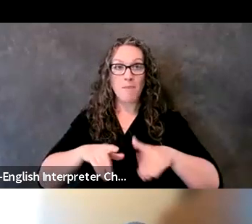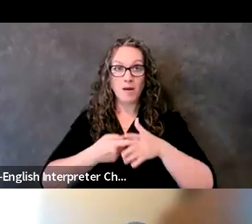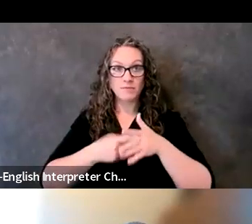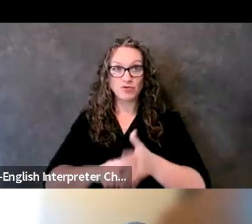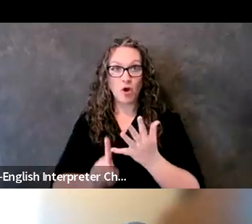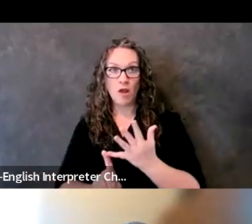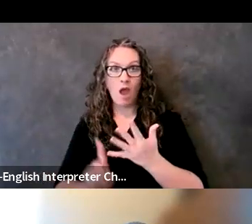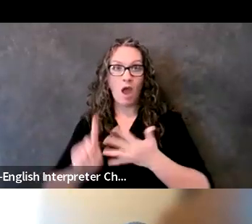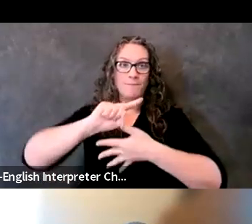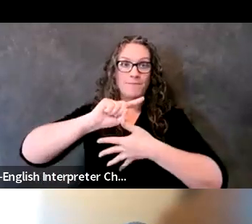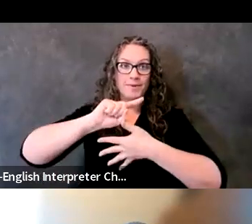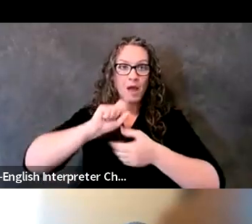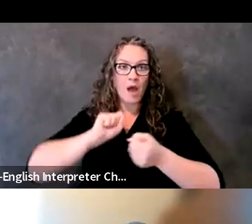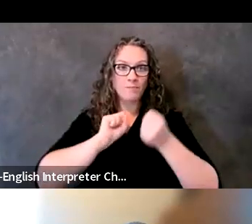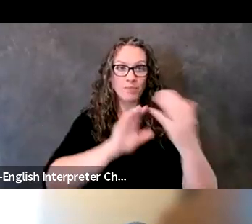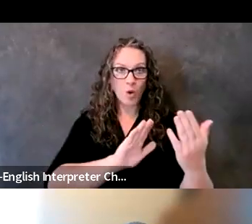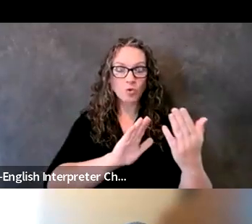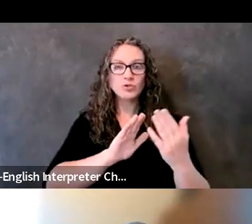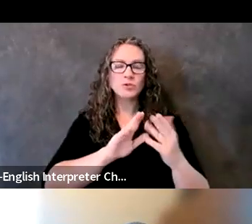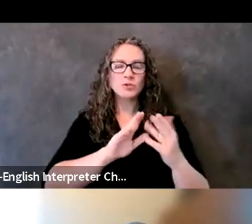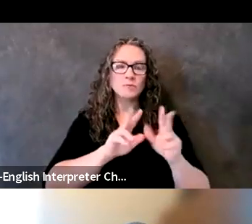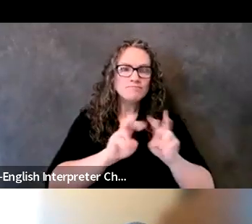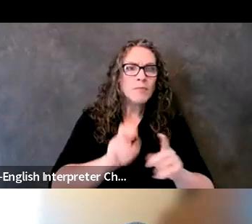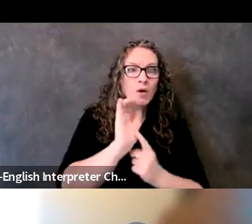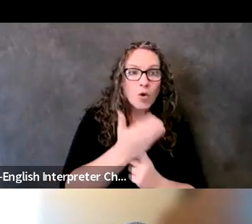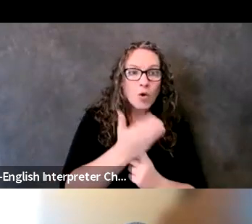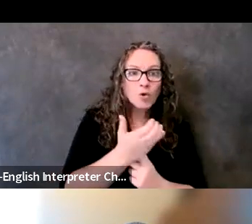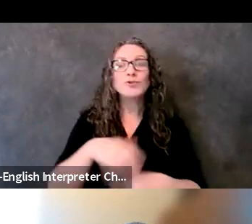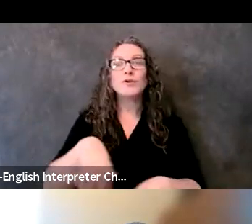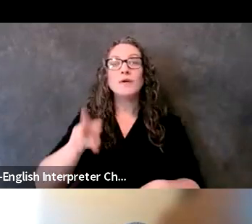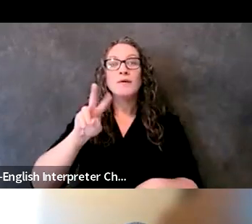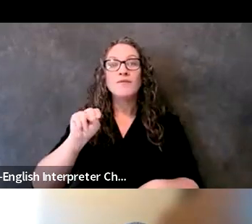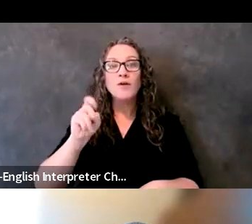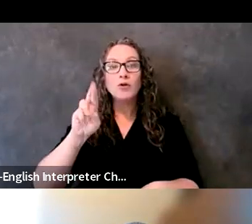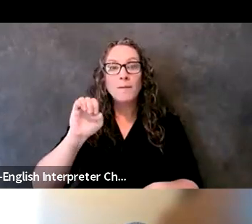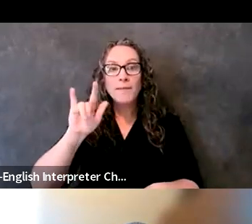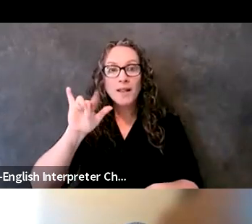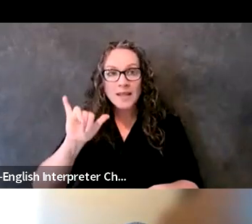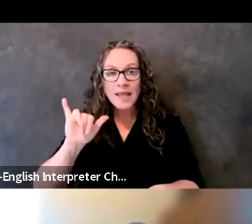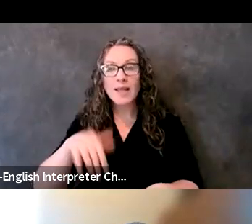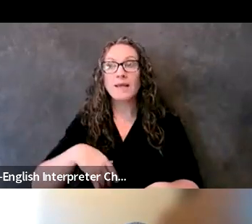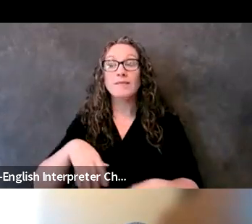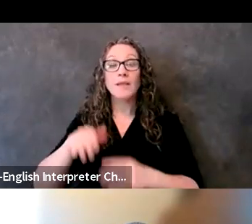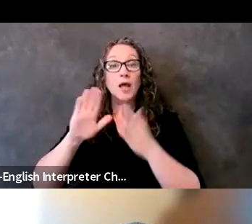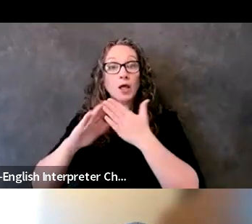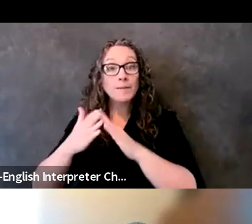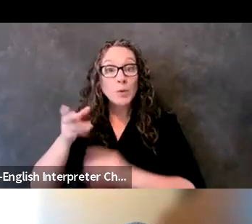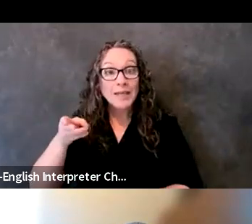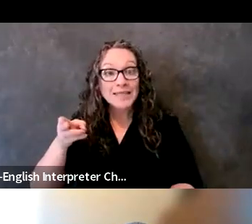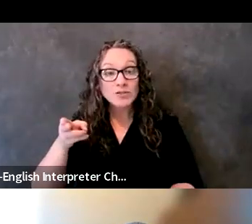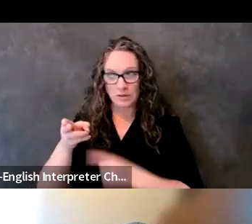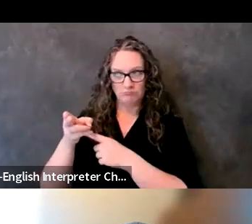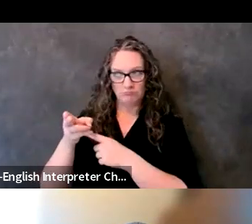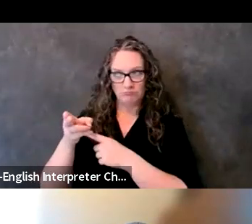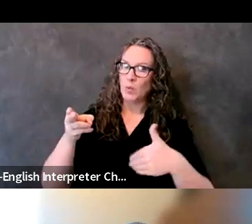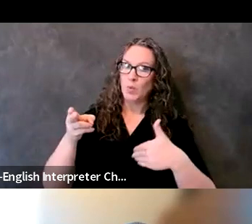looking at culture, existing vulnerability data, community histories, because history of a community is very important,